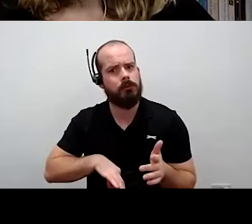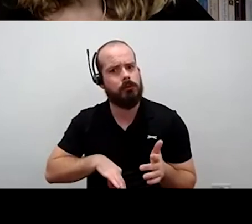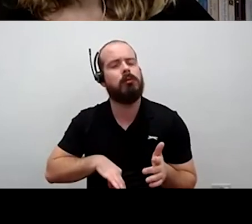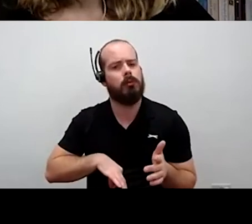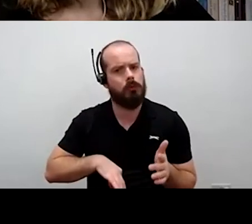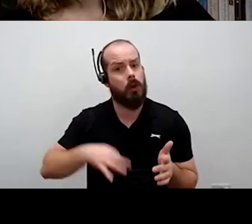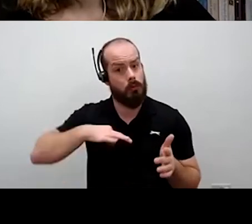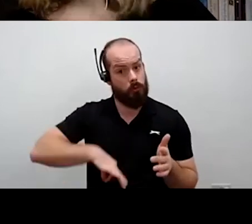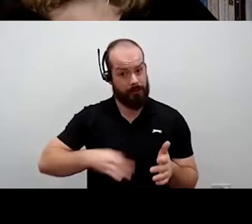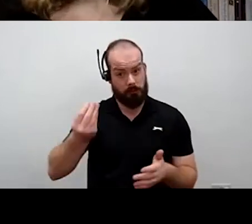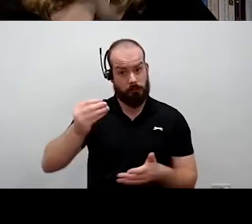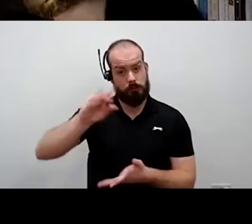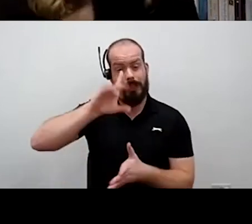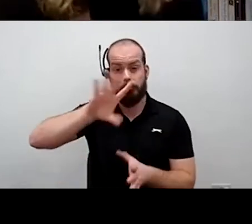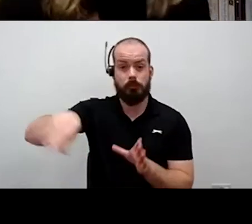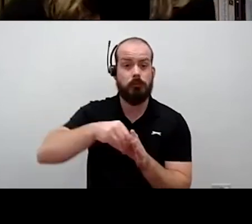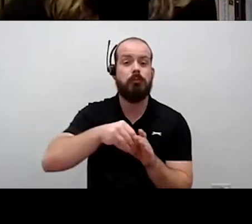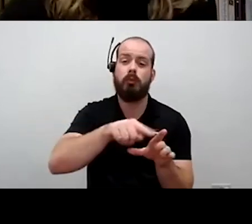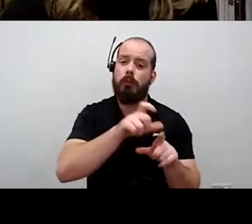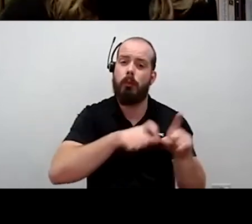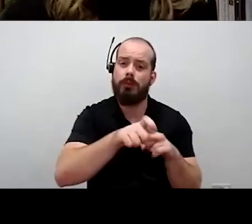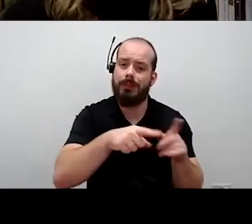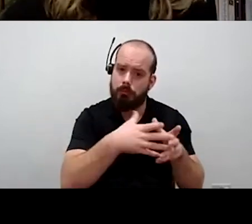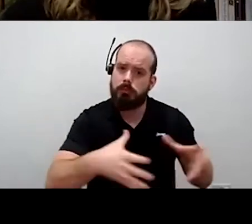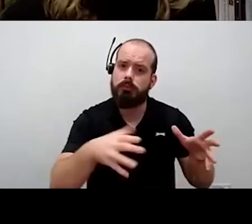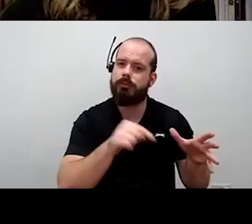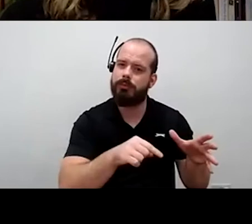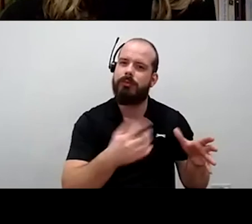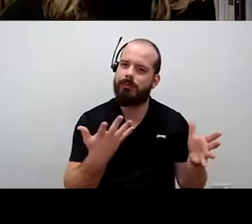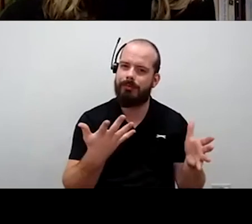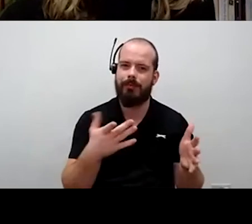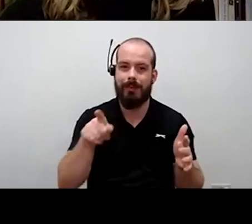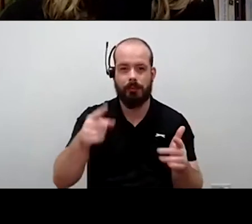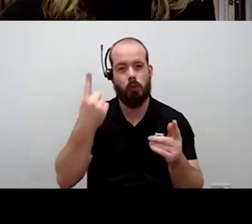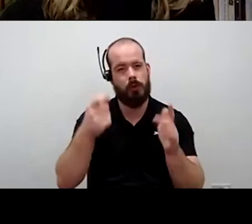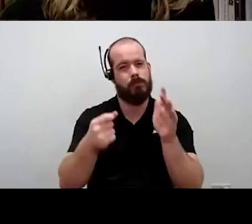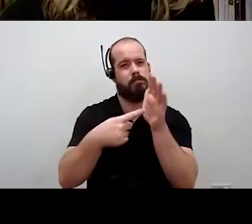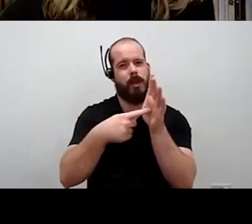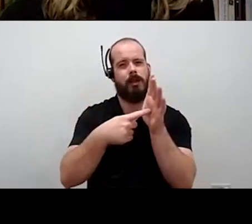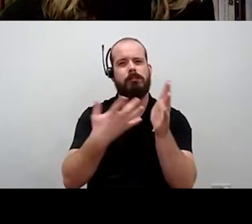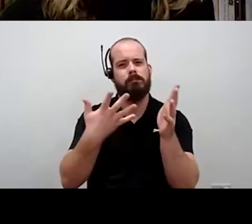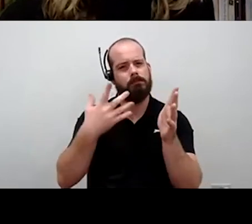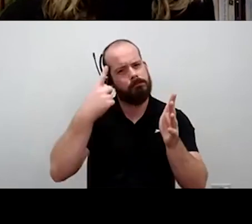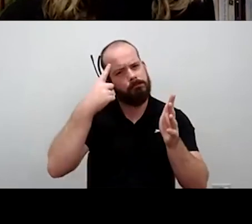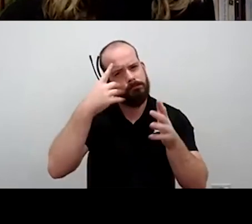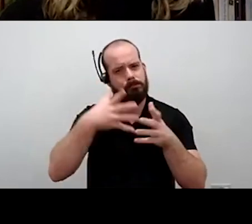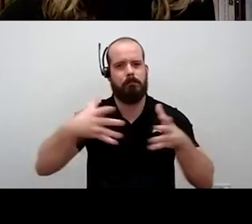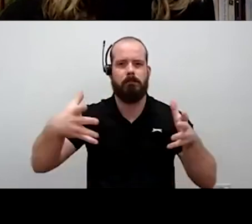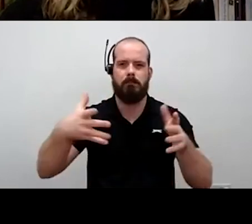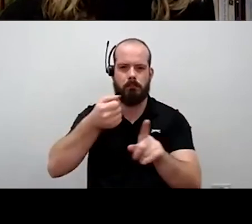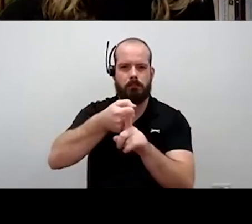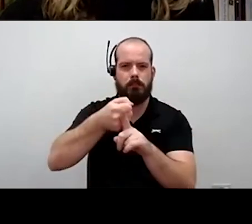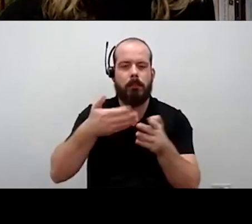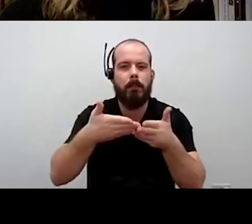within their communities. And this has been one of the driving forces in this, because where communities, and particularly in rural Ireland, where they've been probably lacking